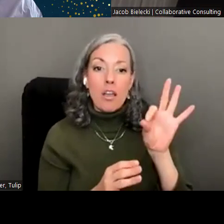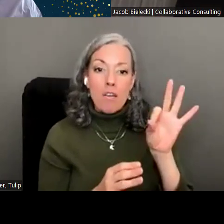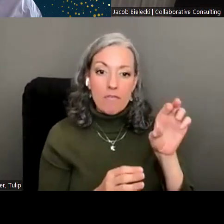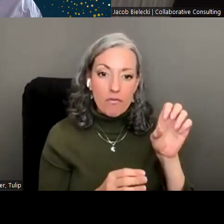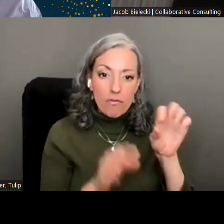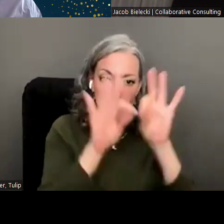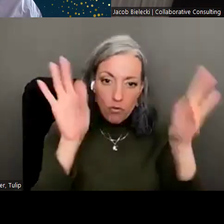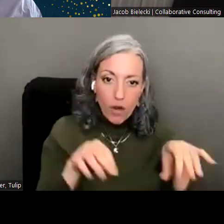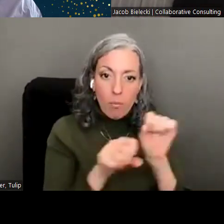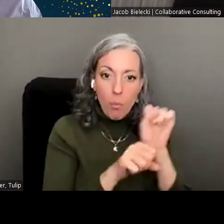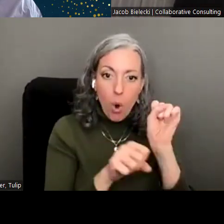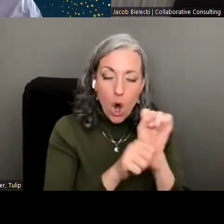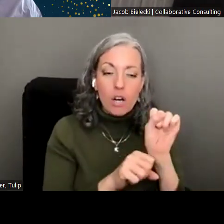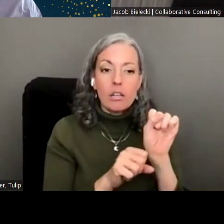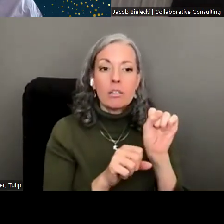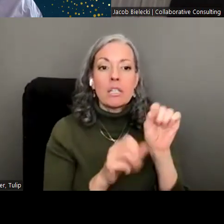state level,